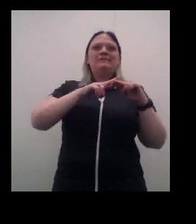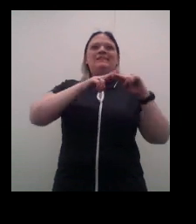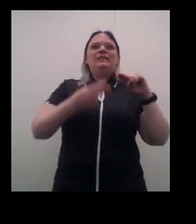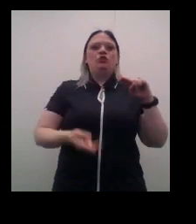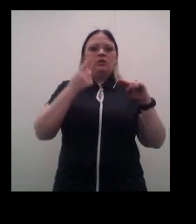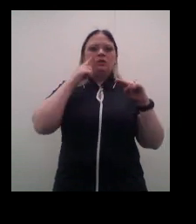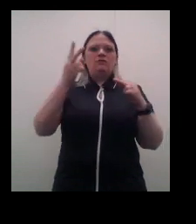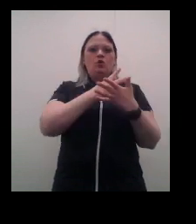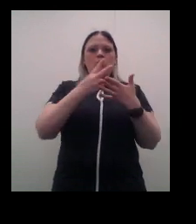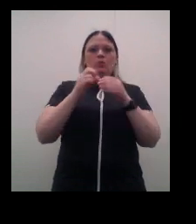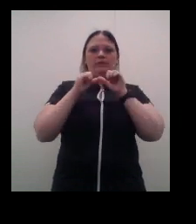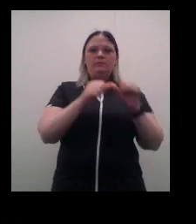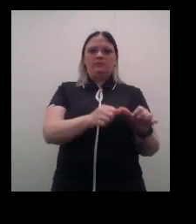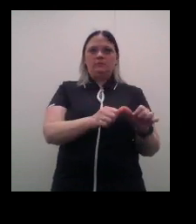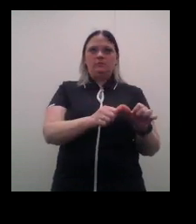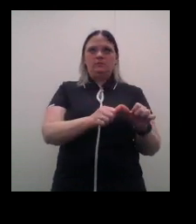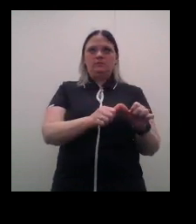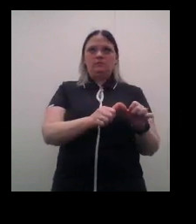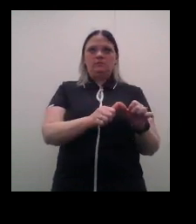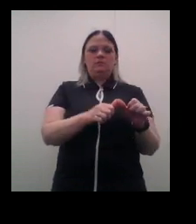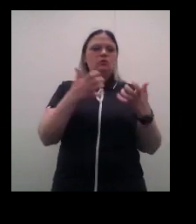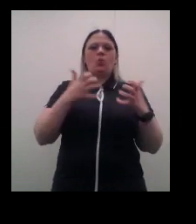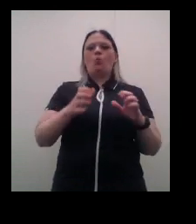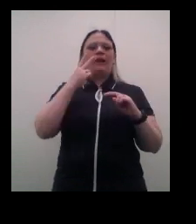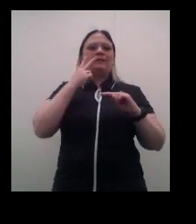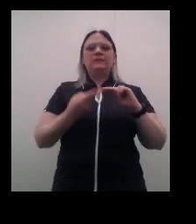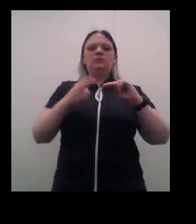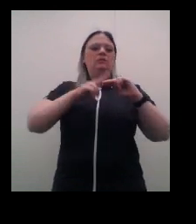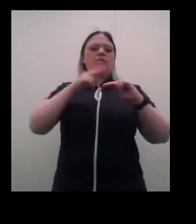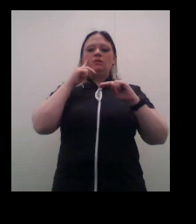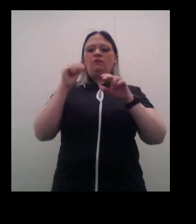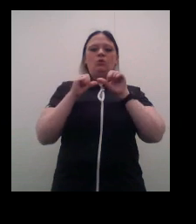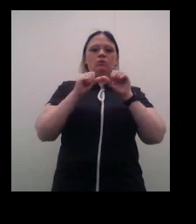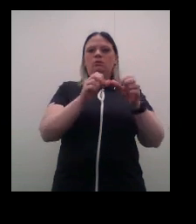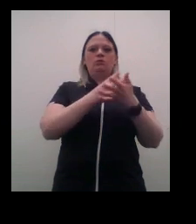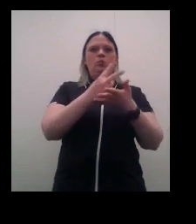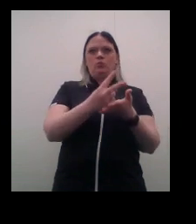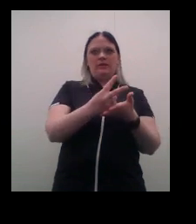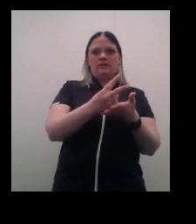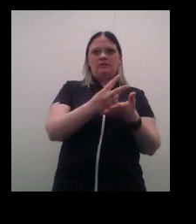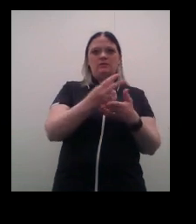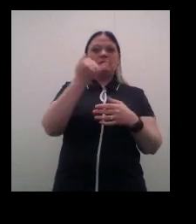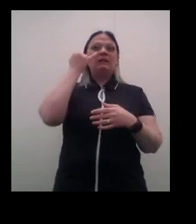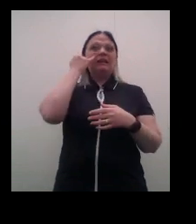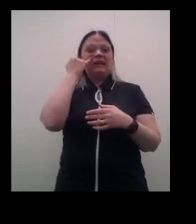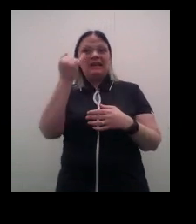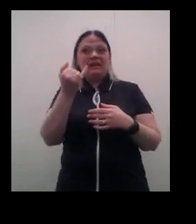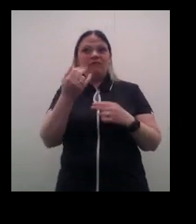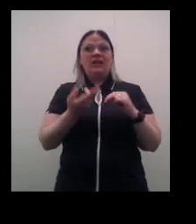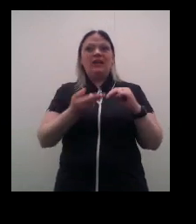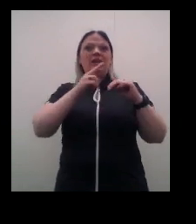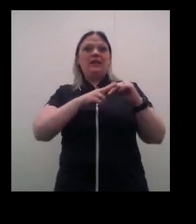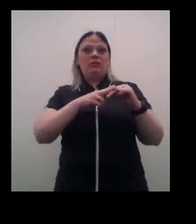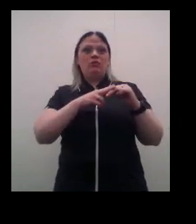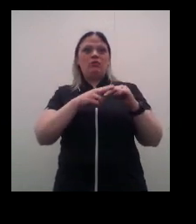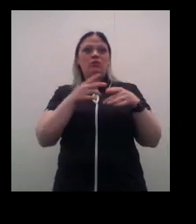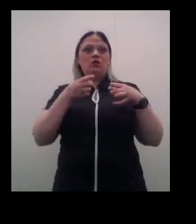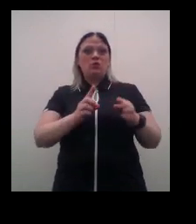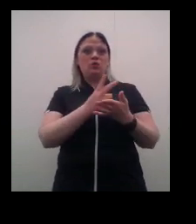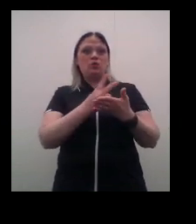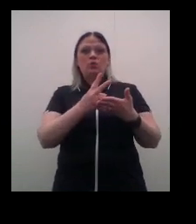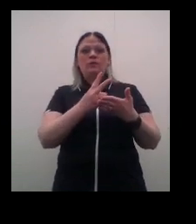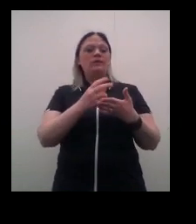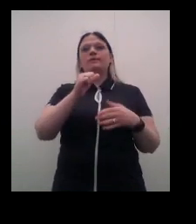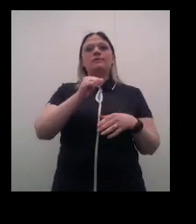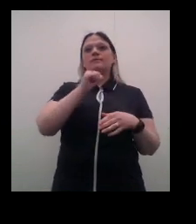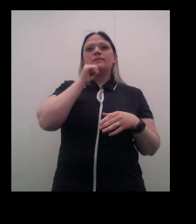2-week pattern. We don't want to see an increase over a 2-week trend period. If there is an increase in a 2-week trend period, that's not a good